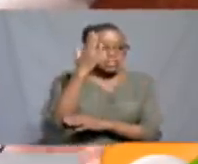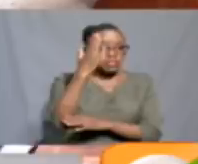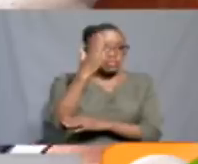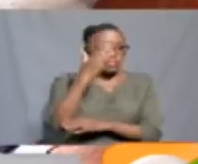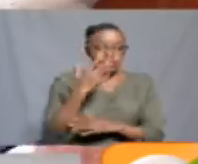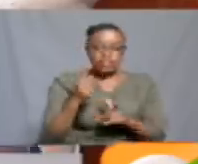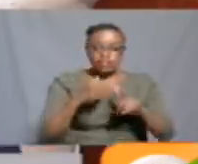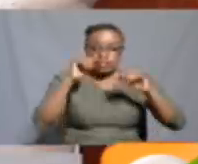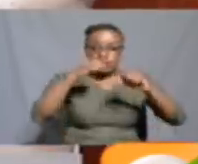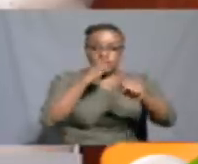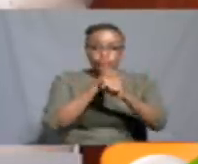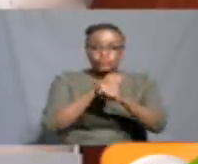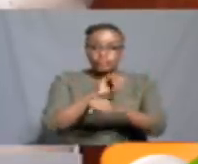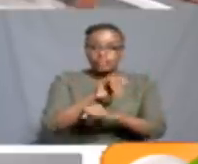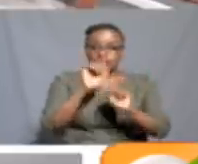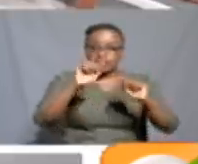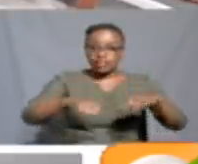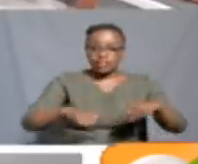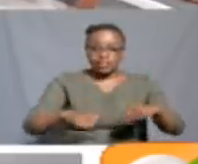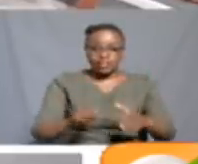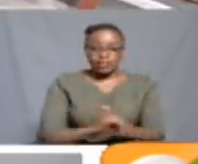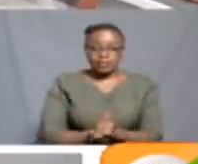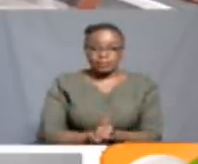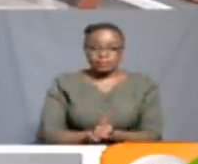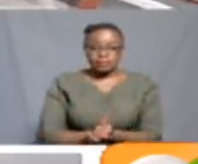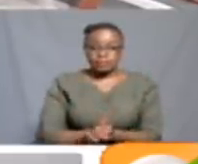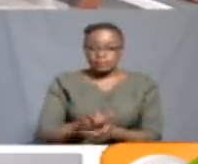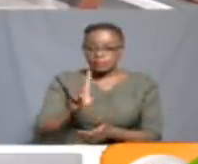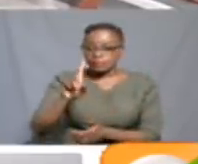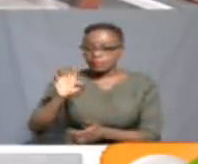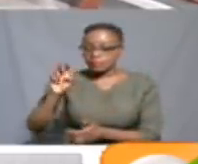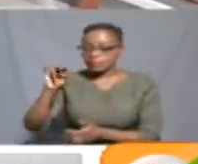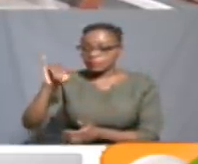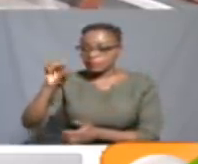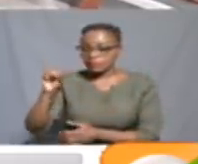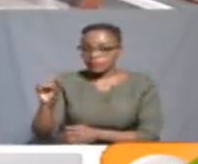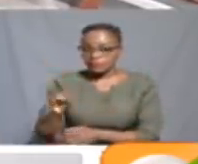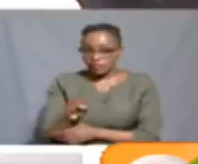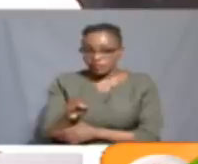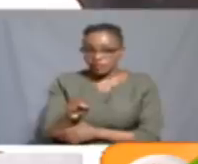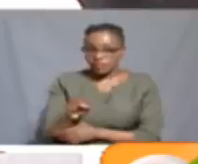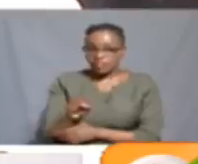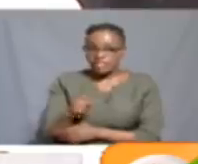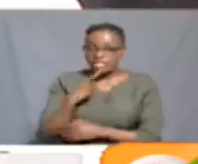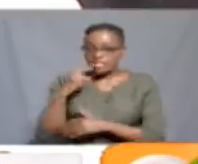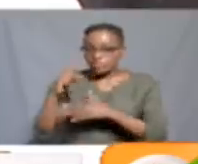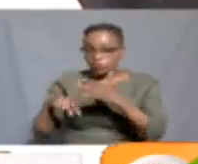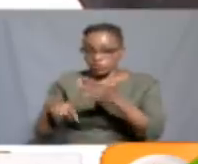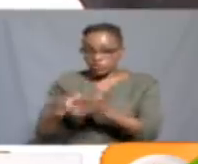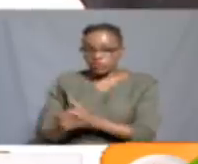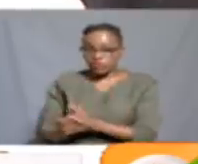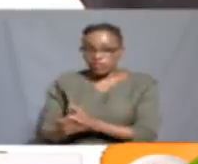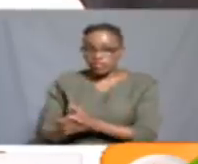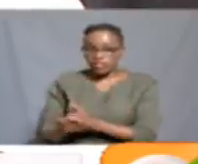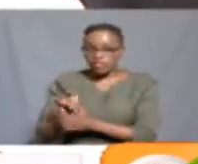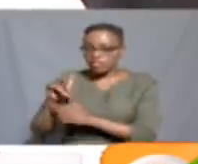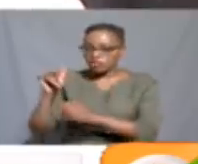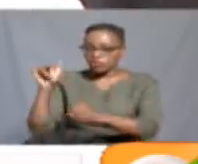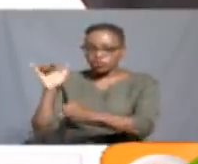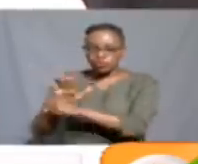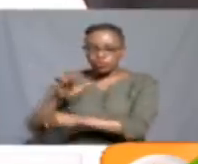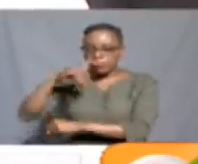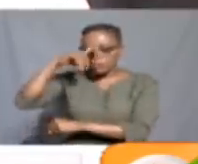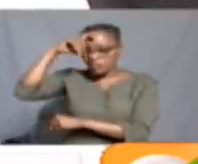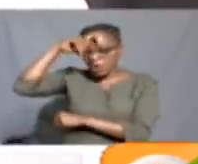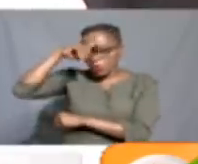We can do it. Yeah. Yeah. Dennis N. Njawasi says, there's too much